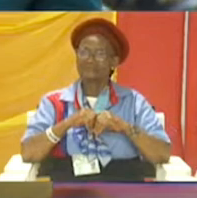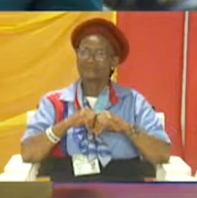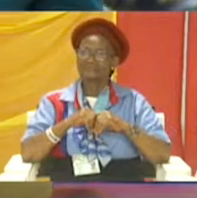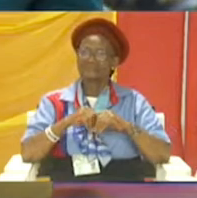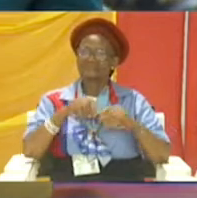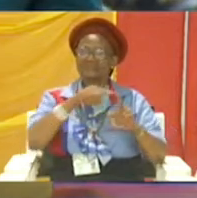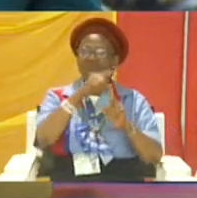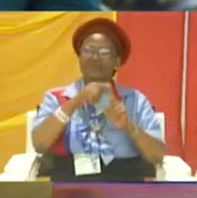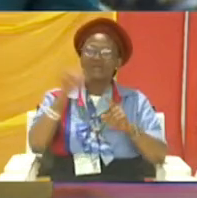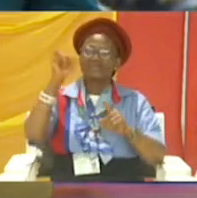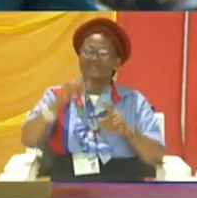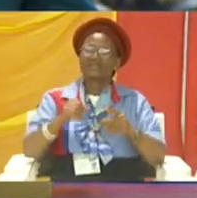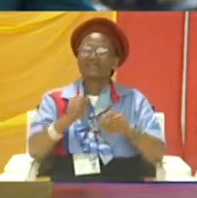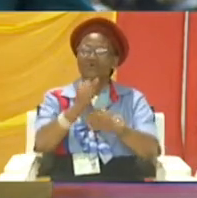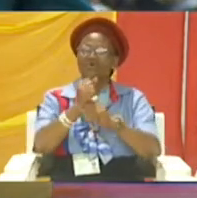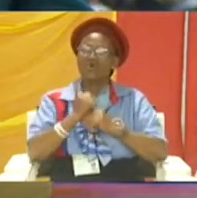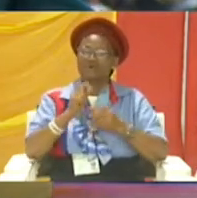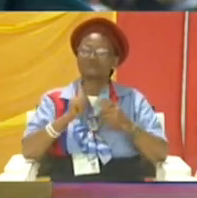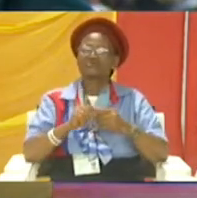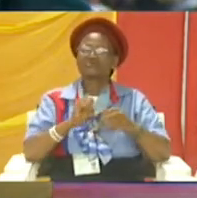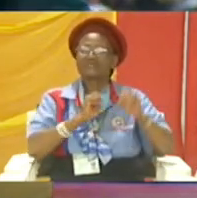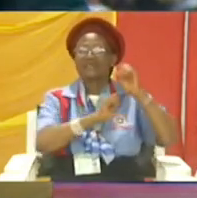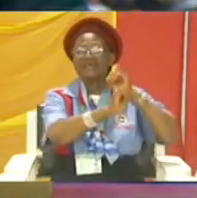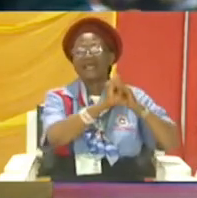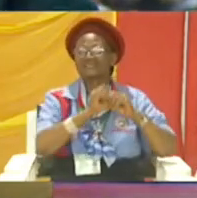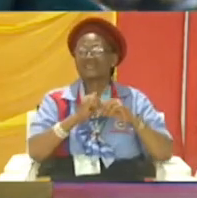when they got to Elisha, and